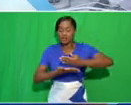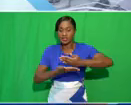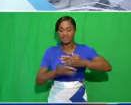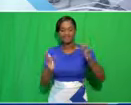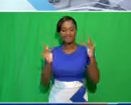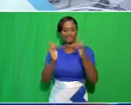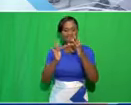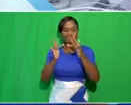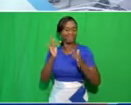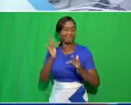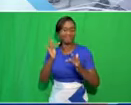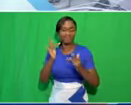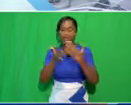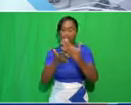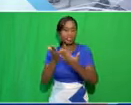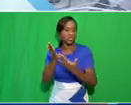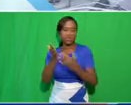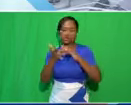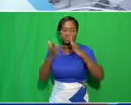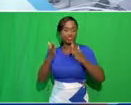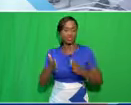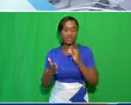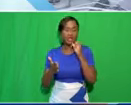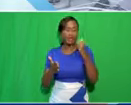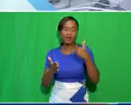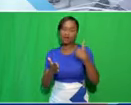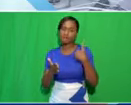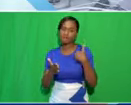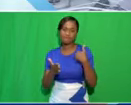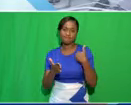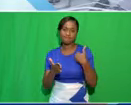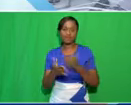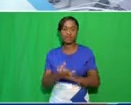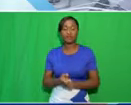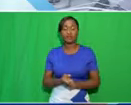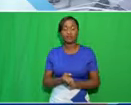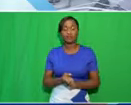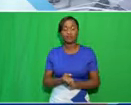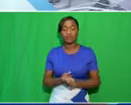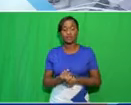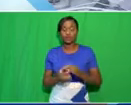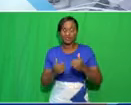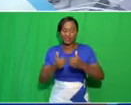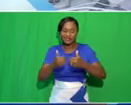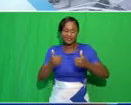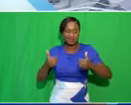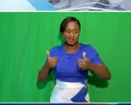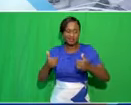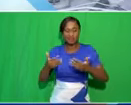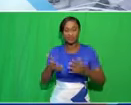internet access. Some students are not afforded that ability, and therefore there's disparity.